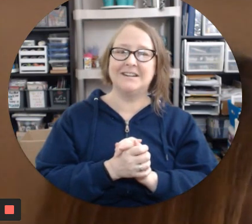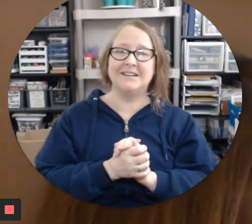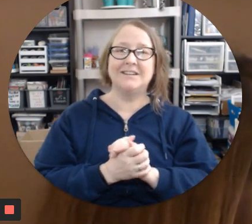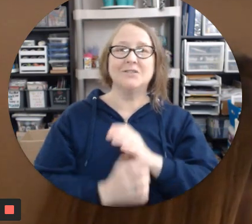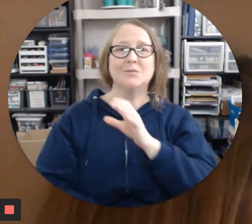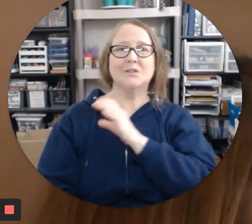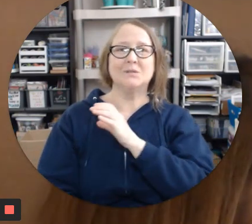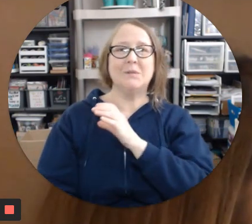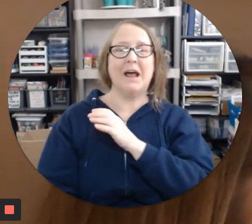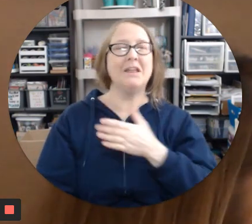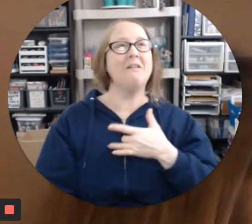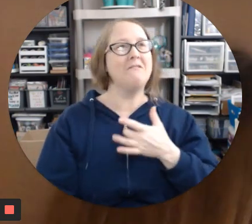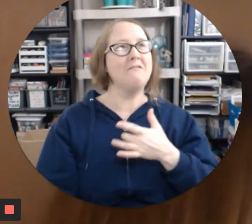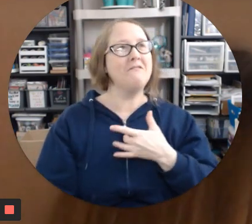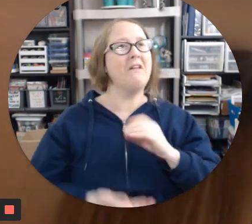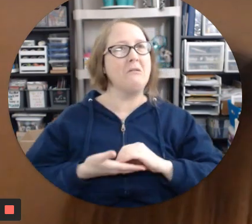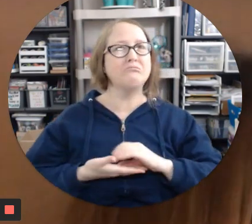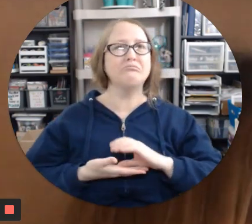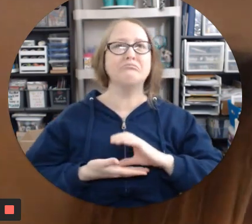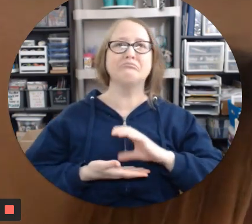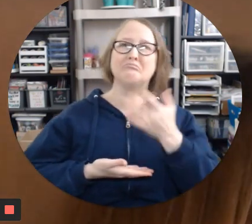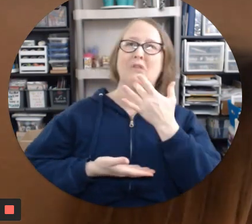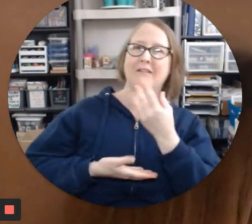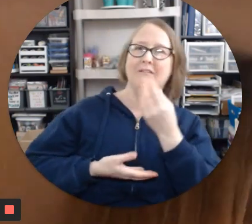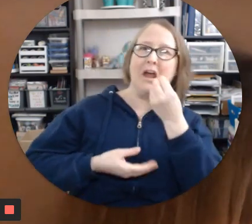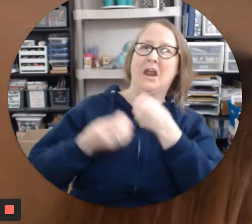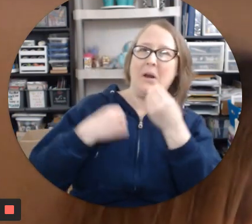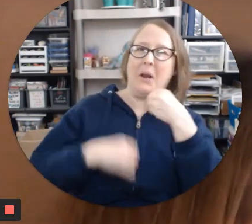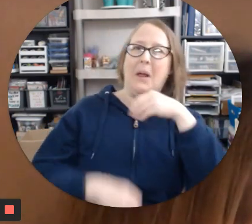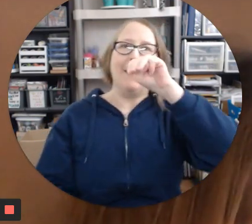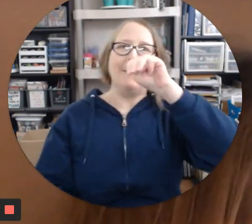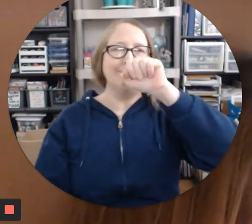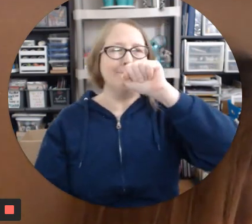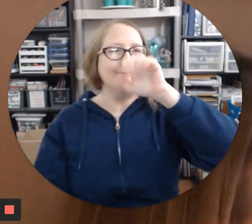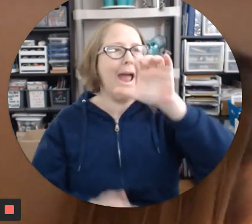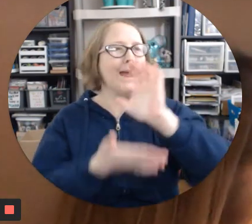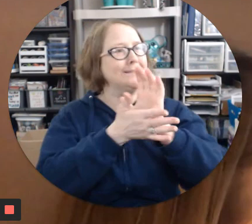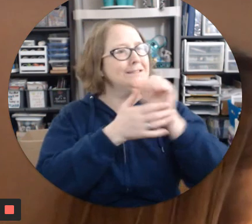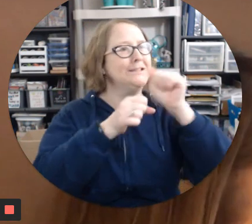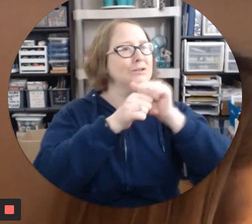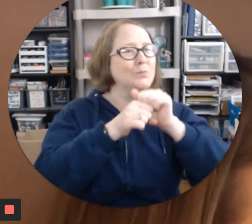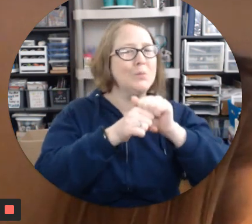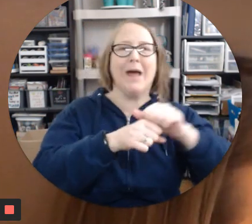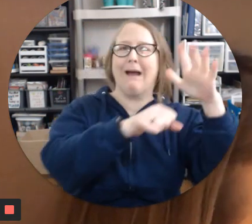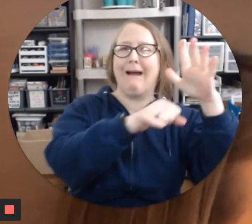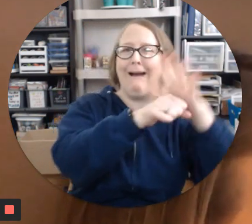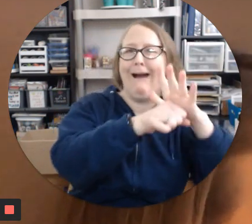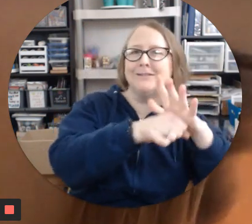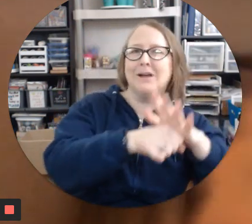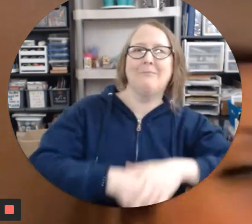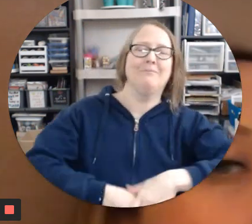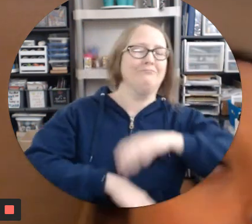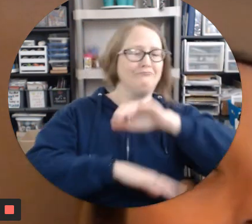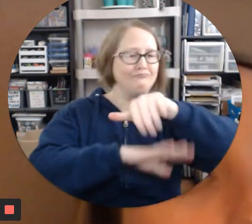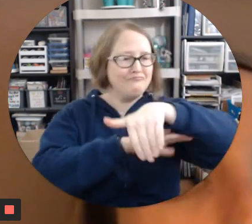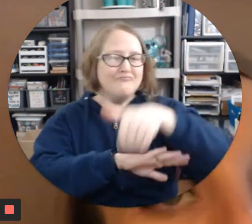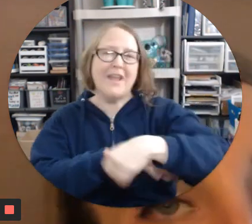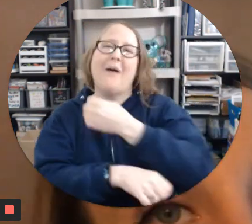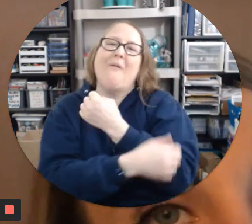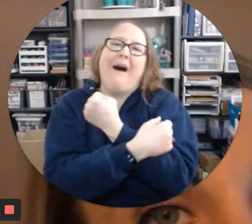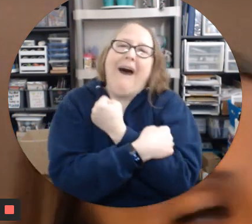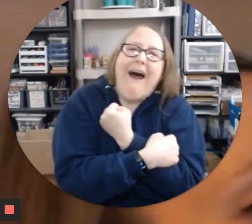Chrysanthemum felt much better after her favorite dinner, macaroni and cheese with ketchup, and an evening filled with hugs and kisses